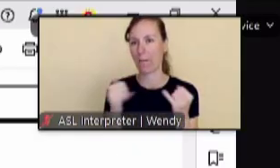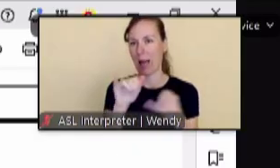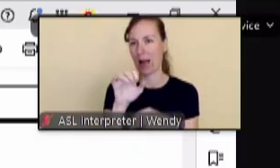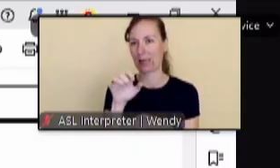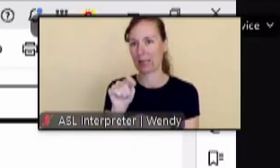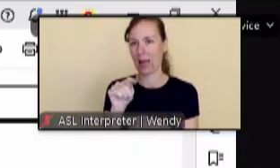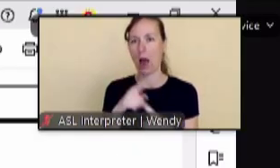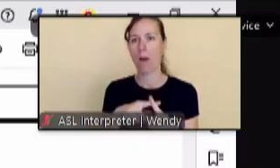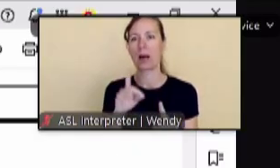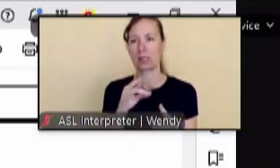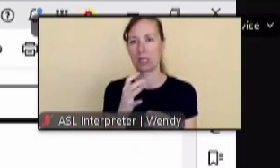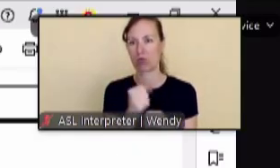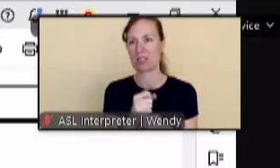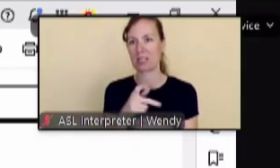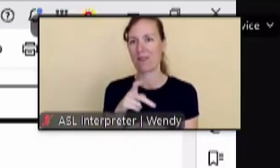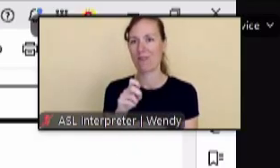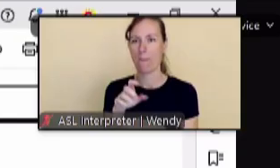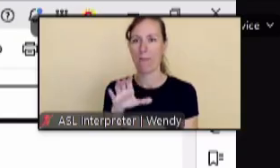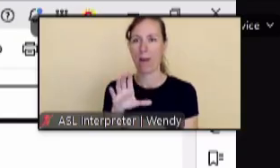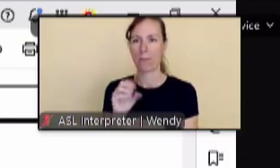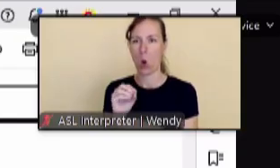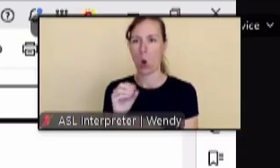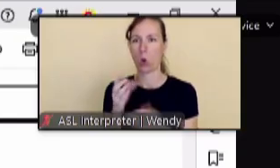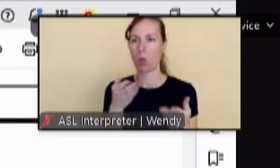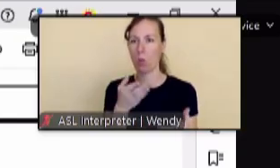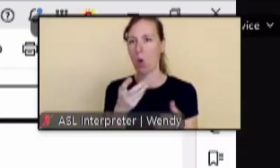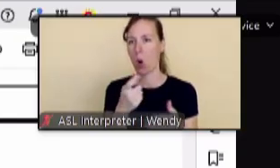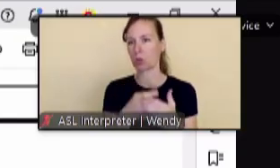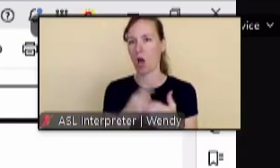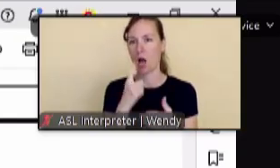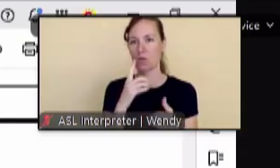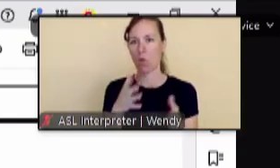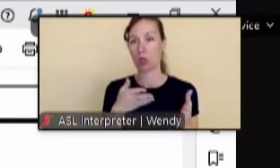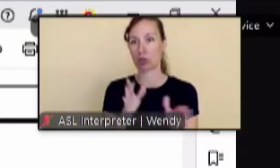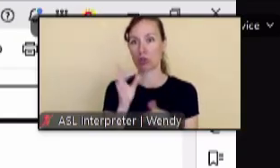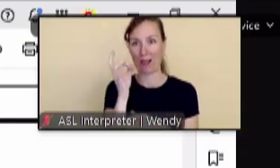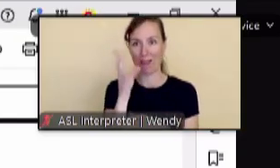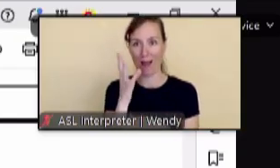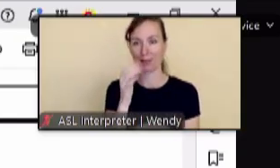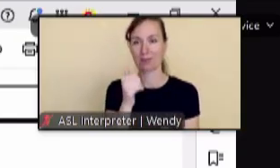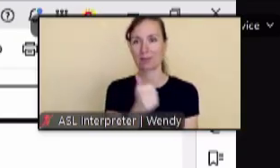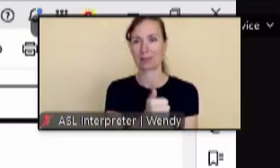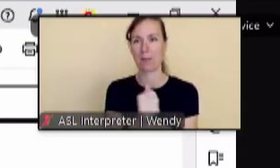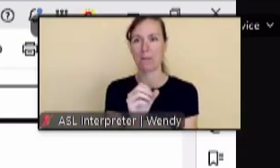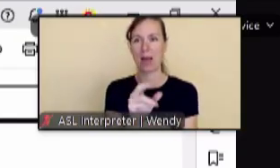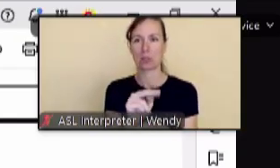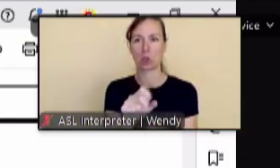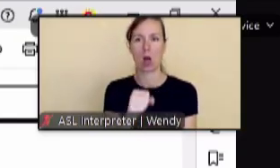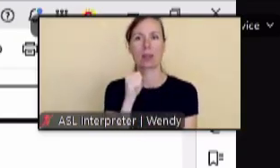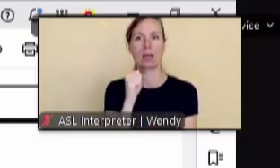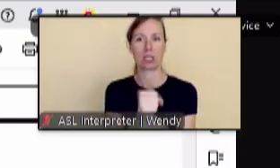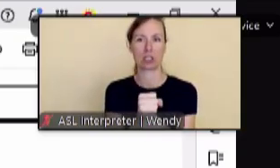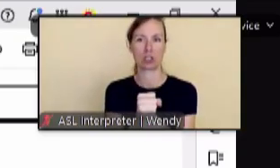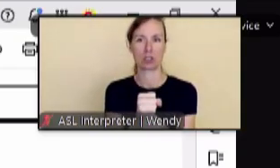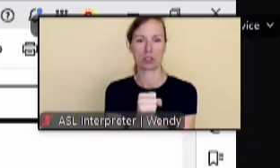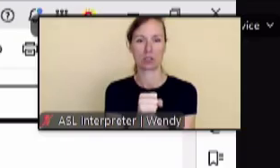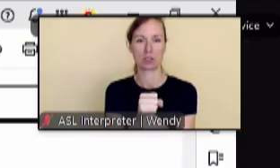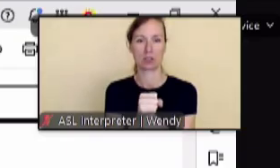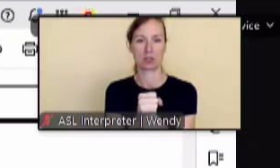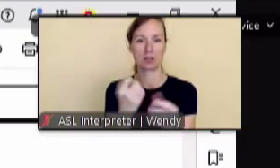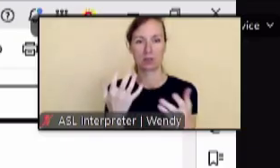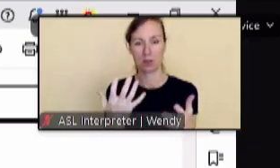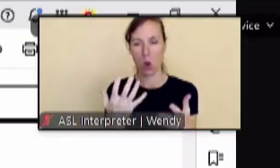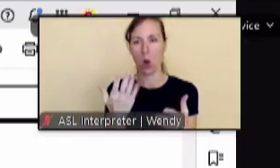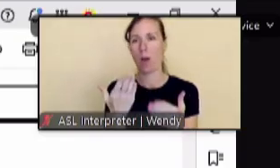PEPCO's proposed cost of streetlights based on the years. So we may want to be